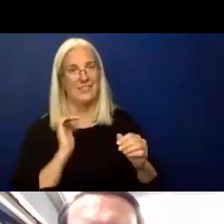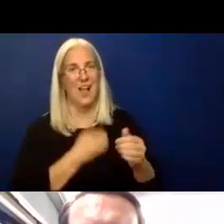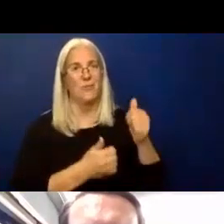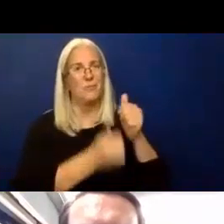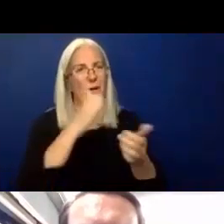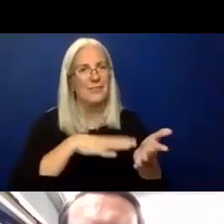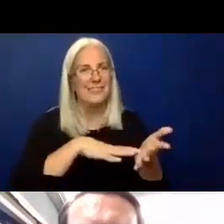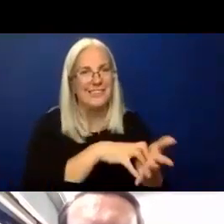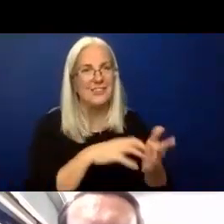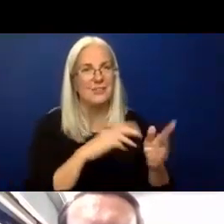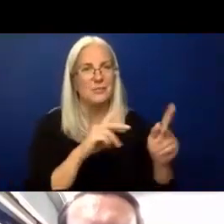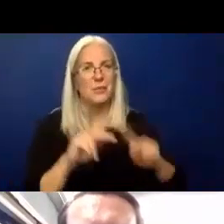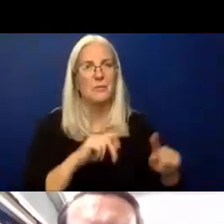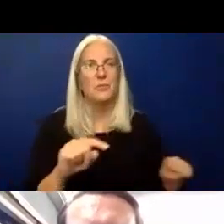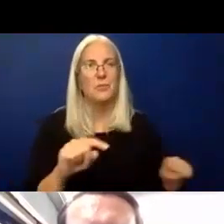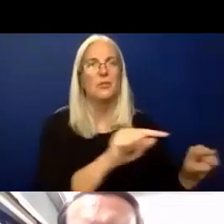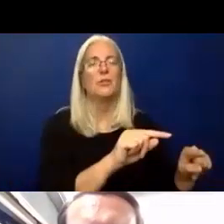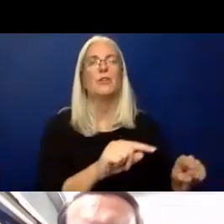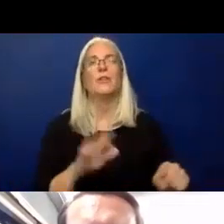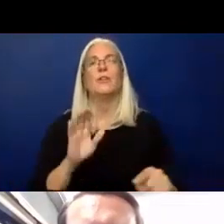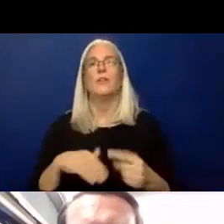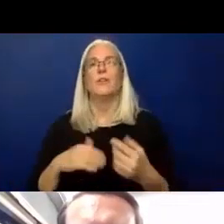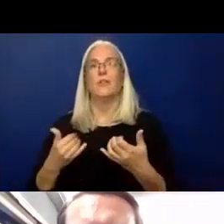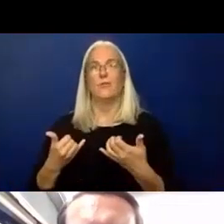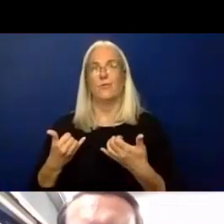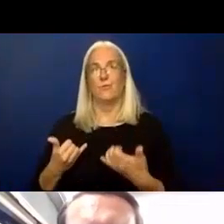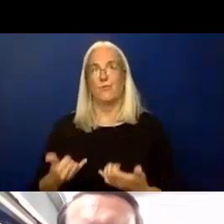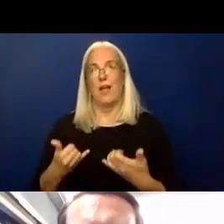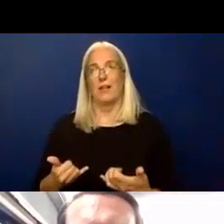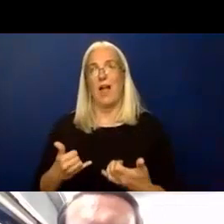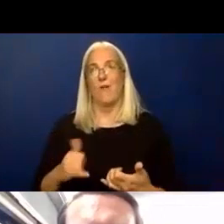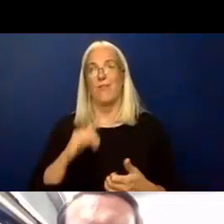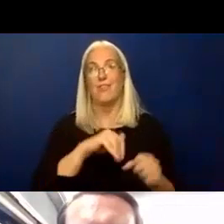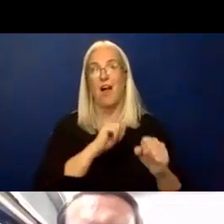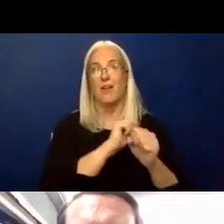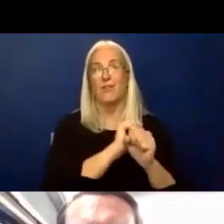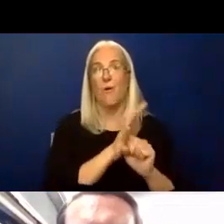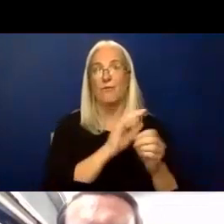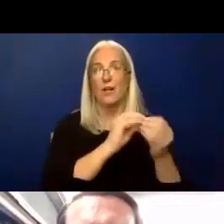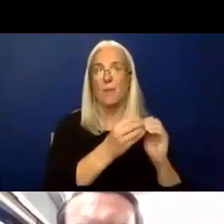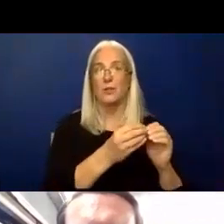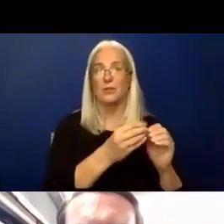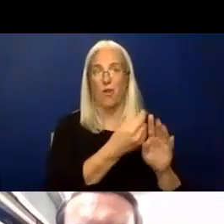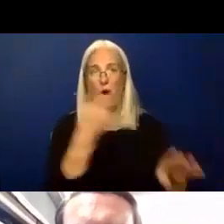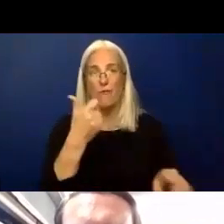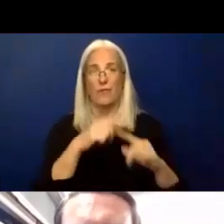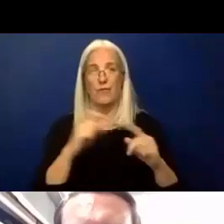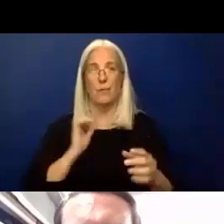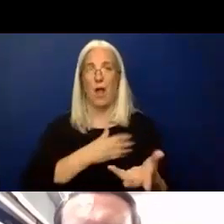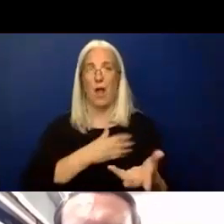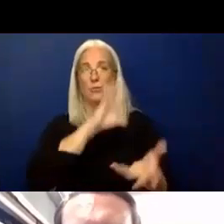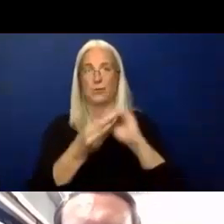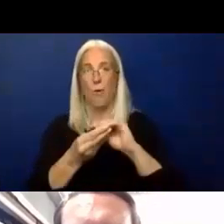at this time removing the skilled nursing facility cases would make a difference for us. I also want to note